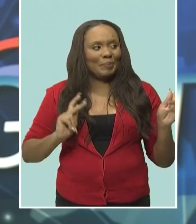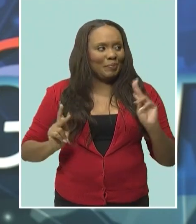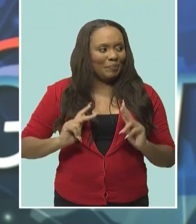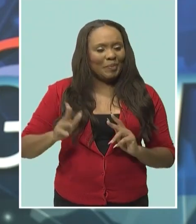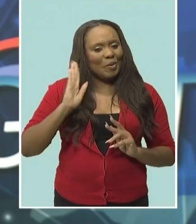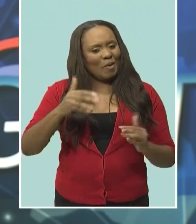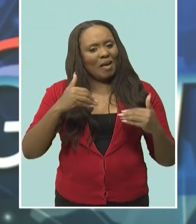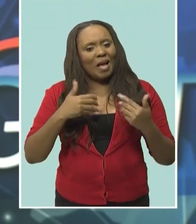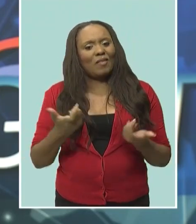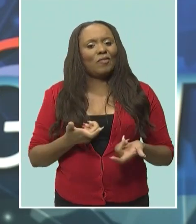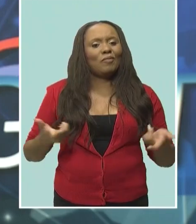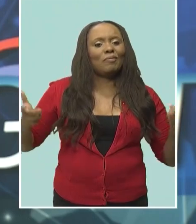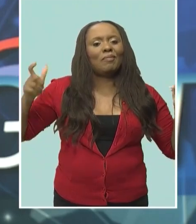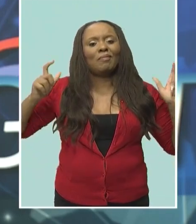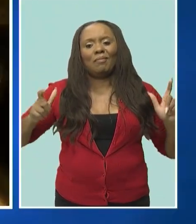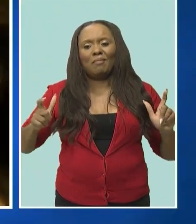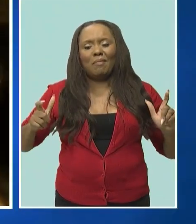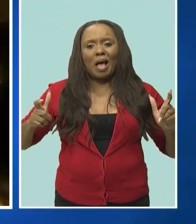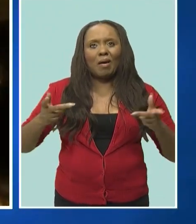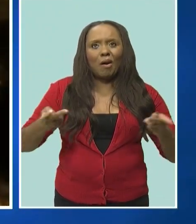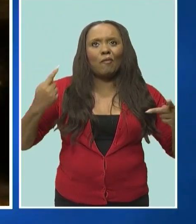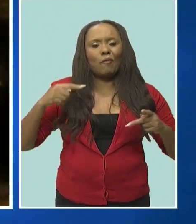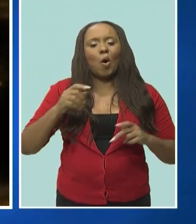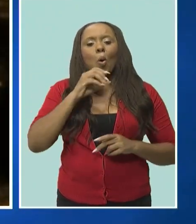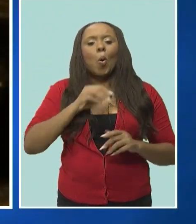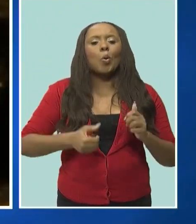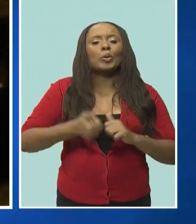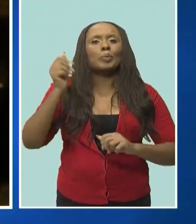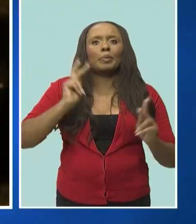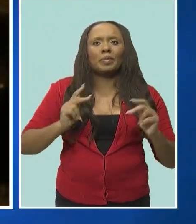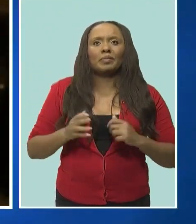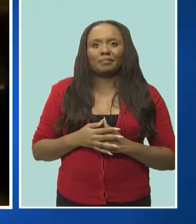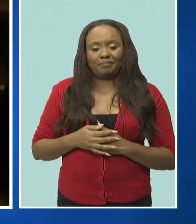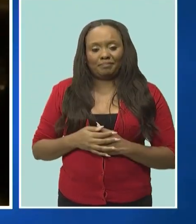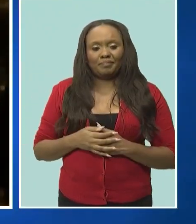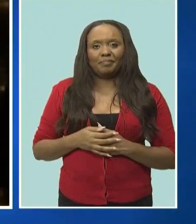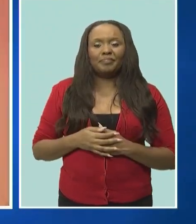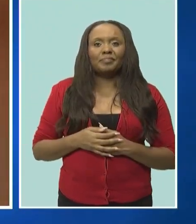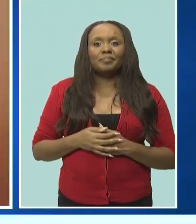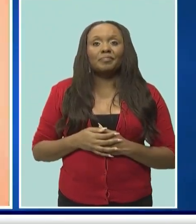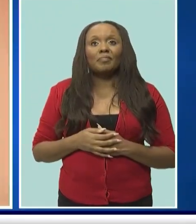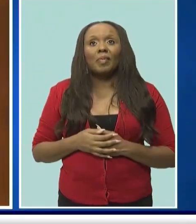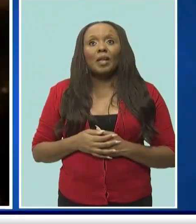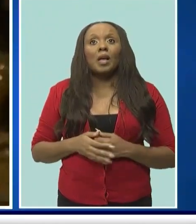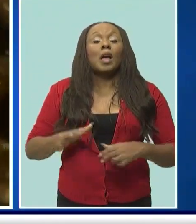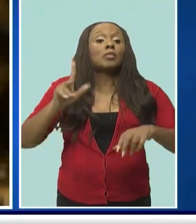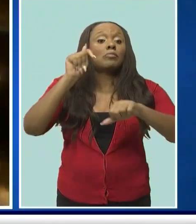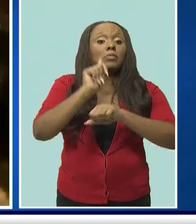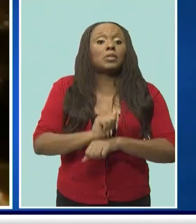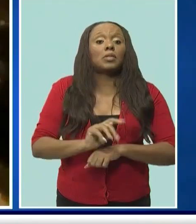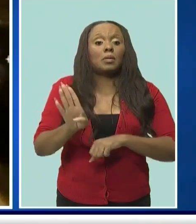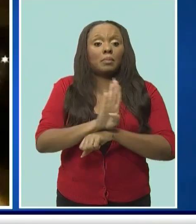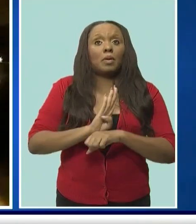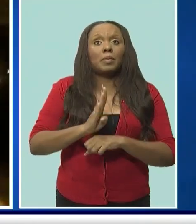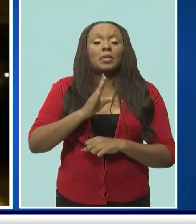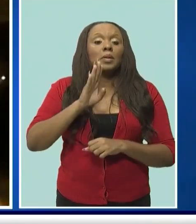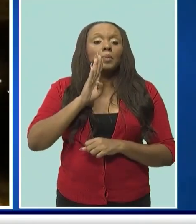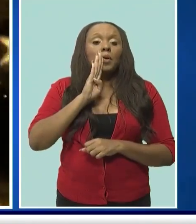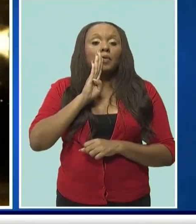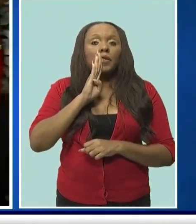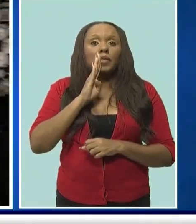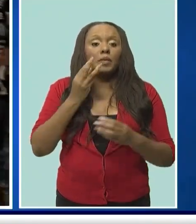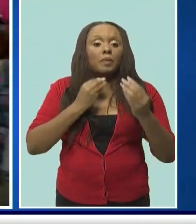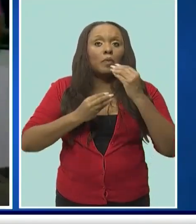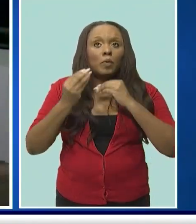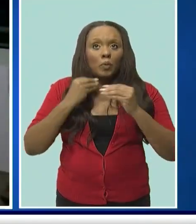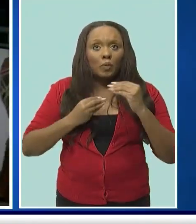mature crowd this Old Year's night. A three-course buffet-style dinner and traditional Bajan breakfast when the sun comes up are